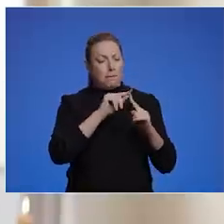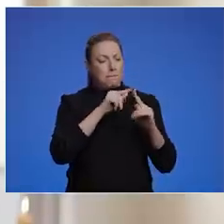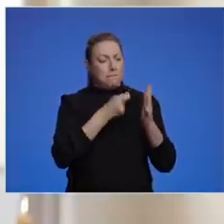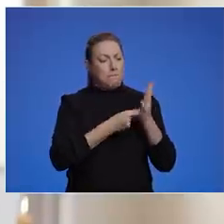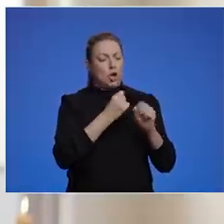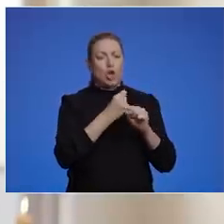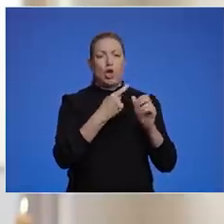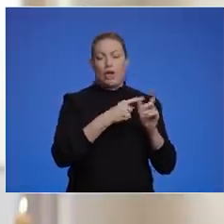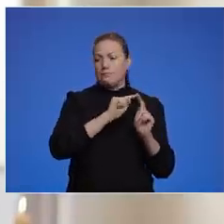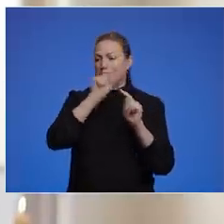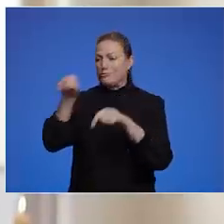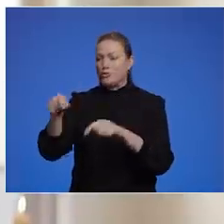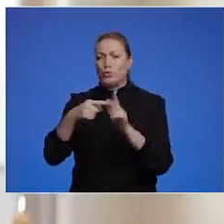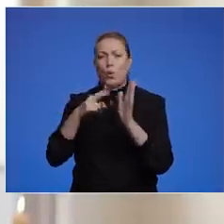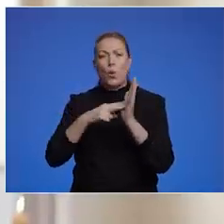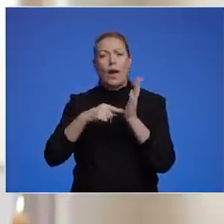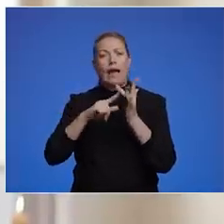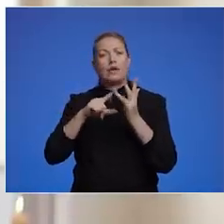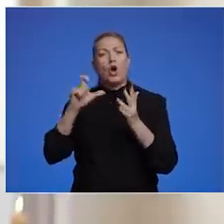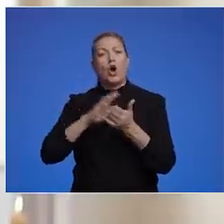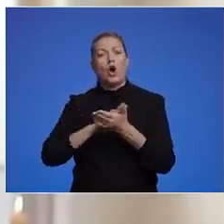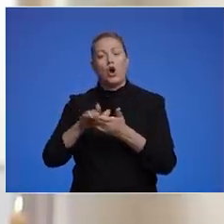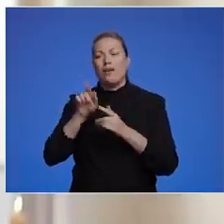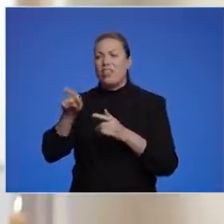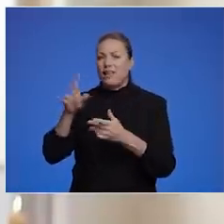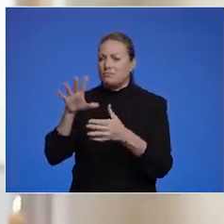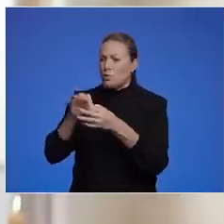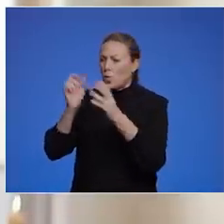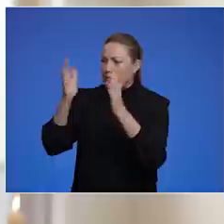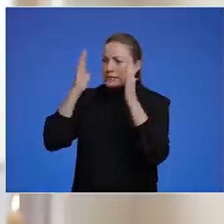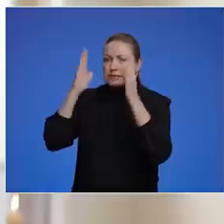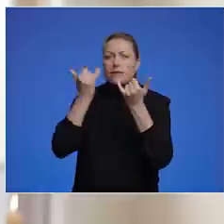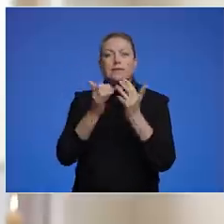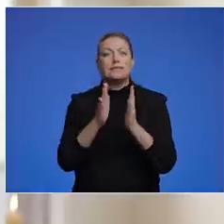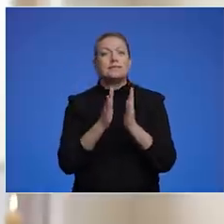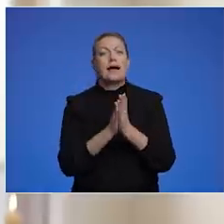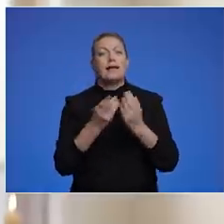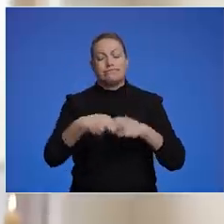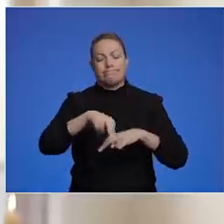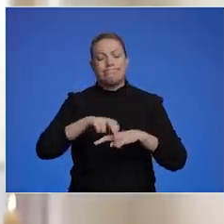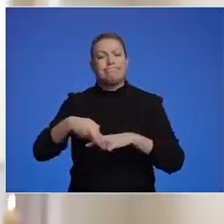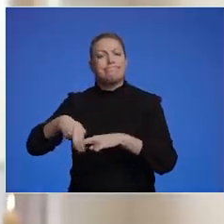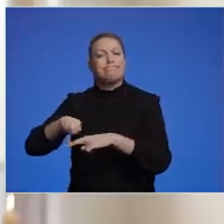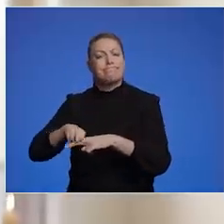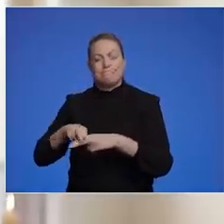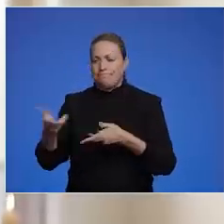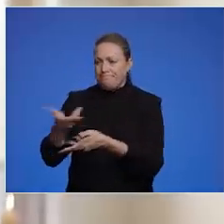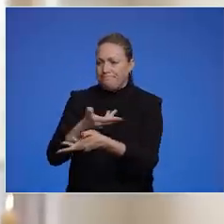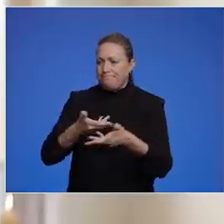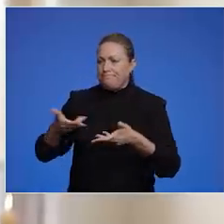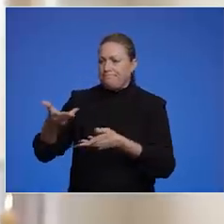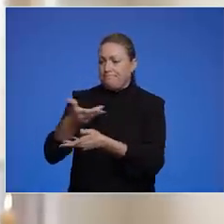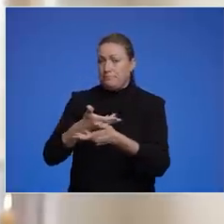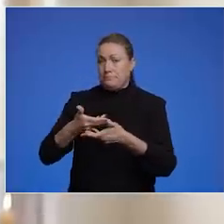Antioch in Pisidia. Here they went to the synagogue on the Sabbath and took their seats. When the meeting broke